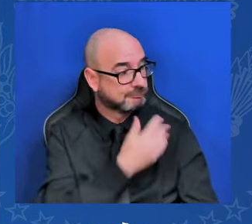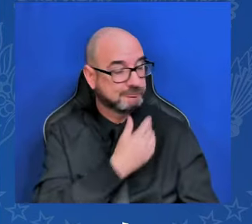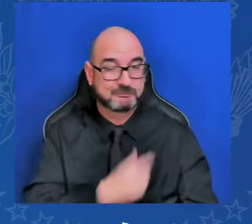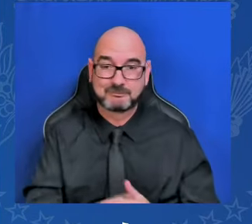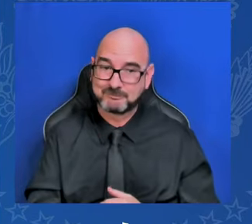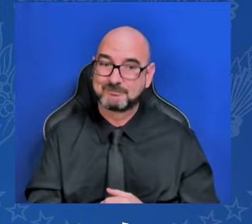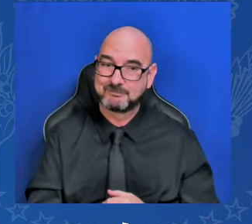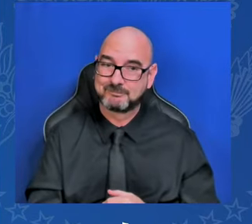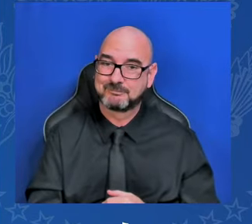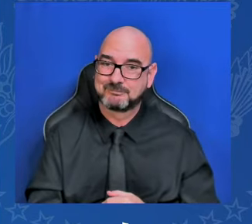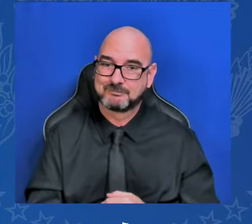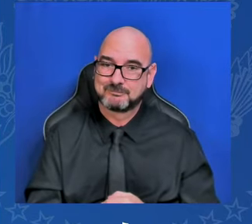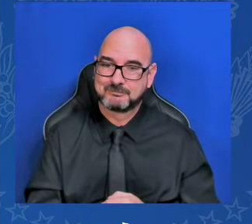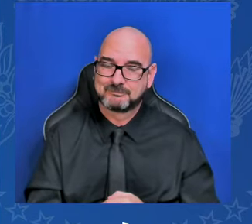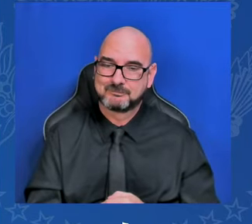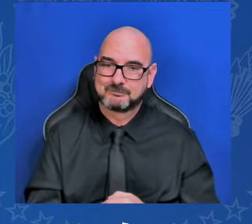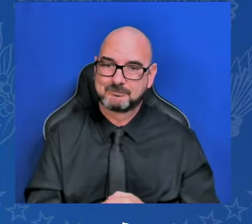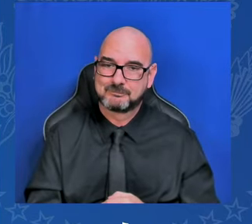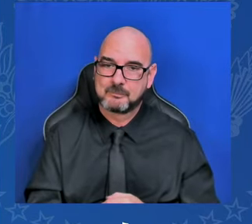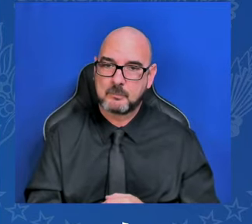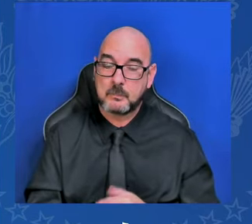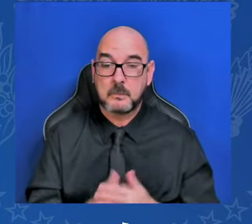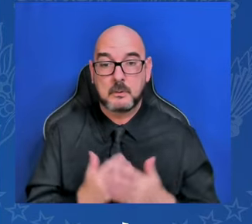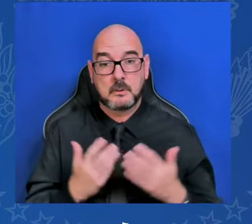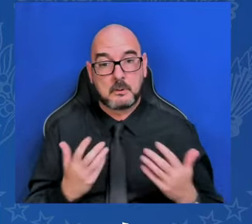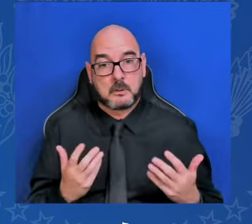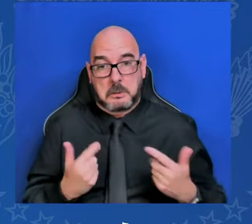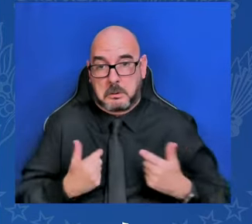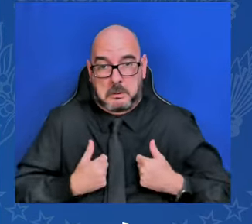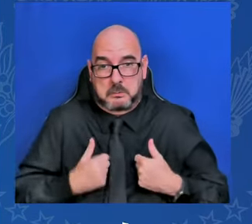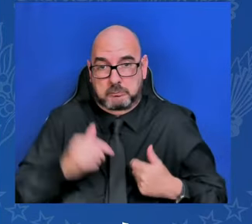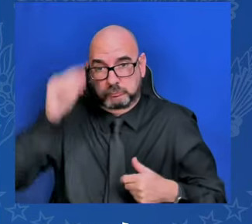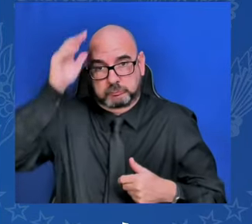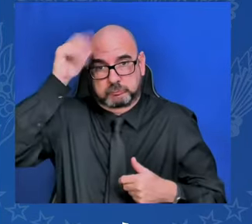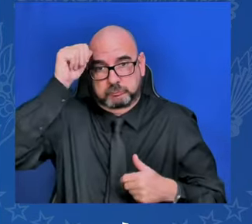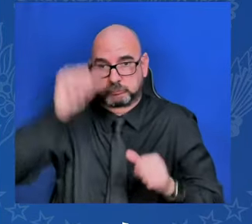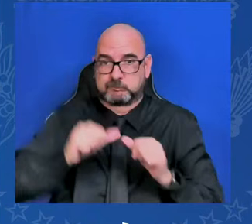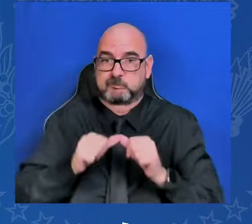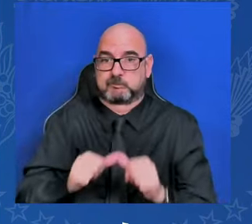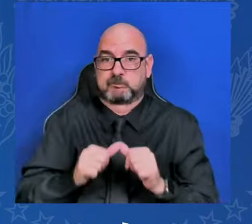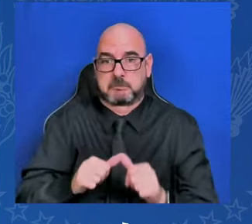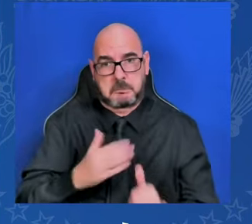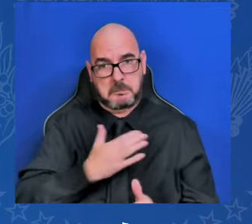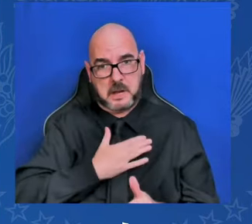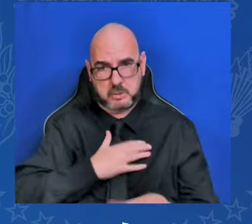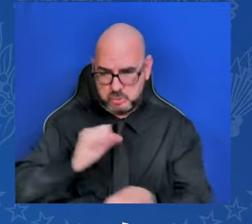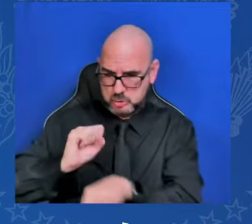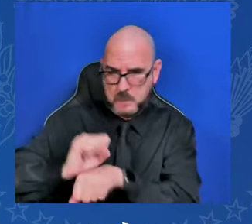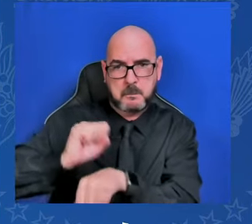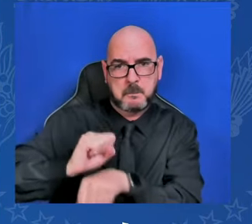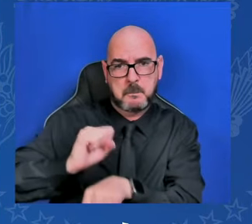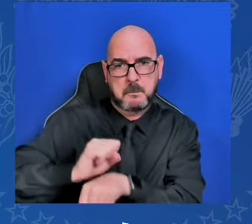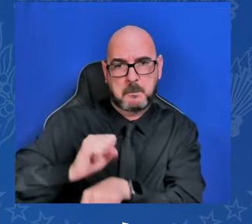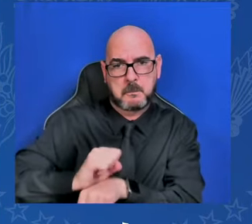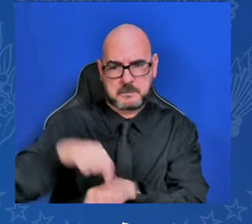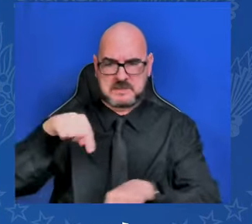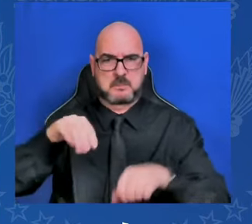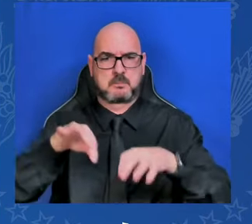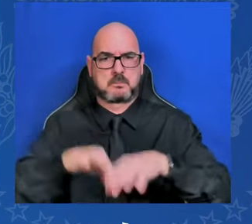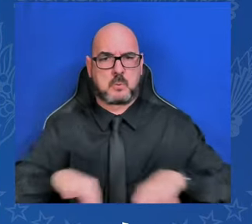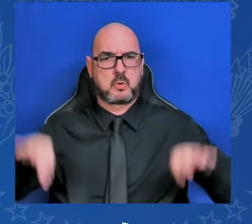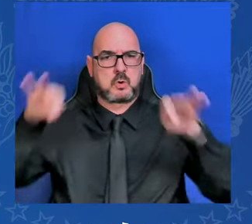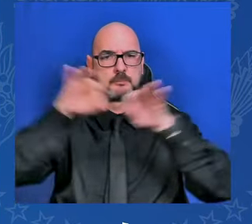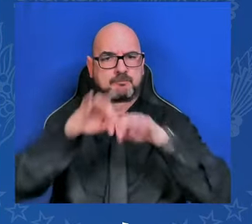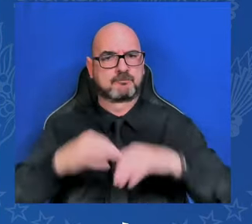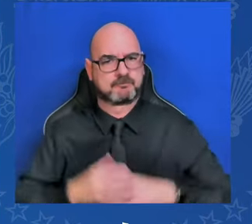I'll continue to do what I've always done, stay focused on my job, like you do, of my job of being president. That means going to